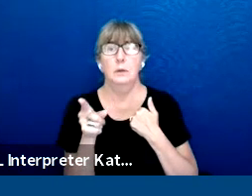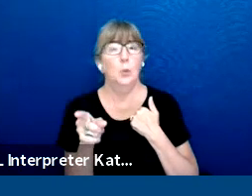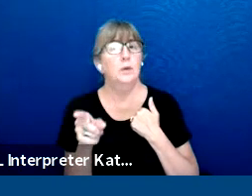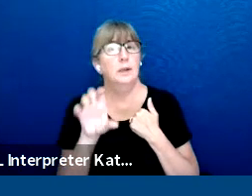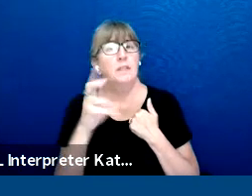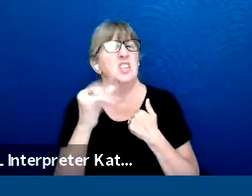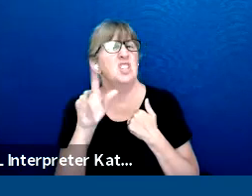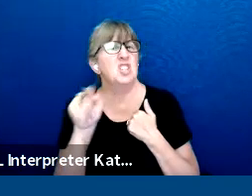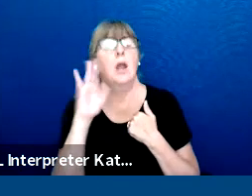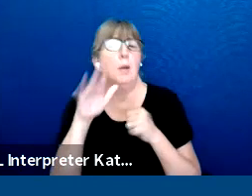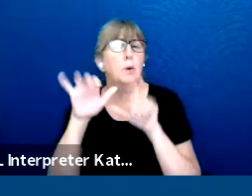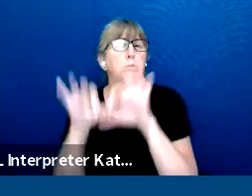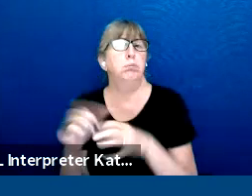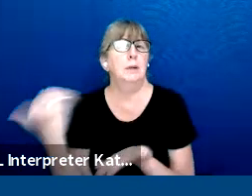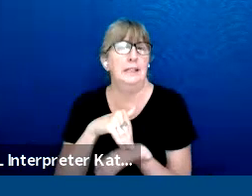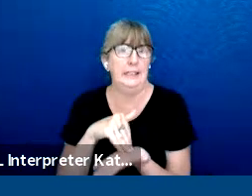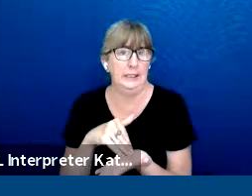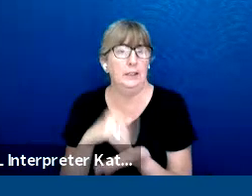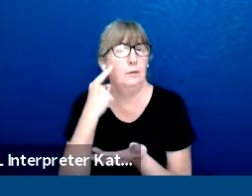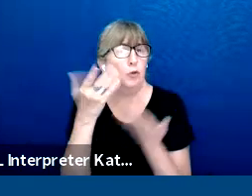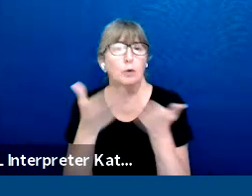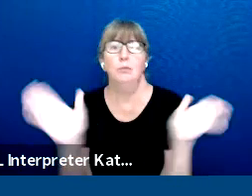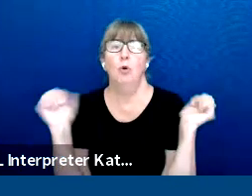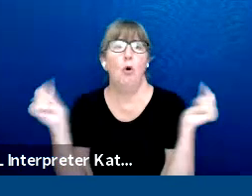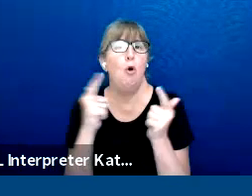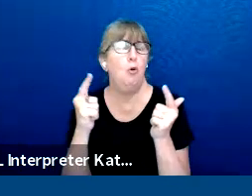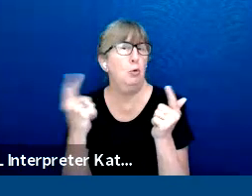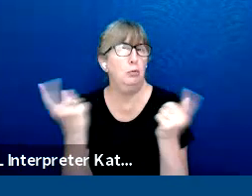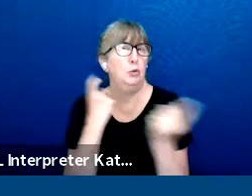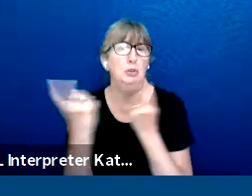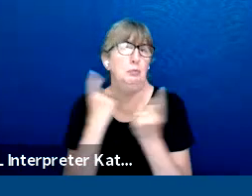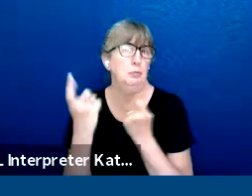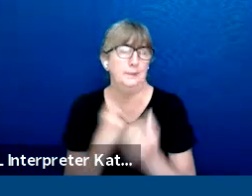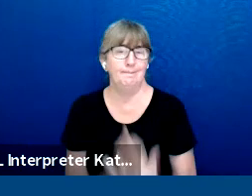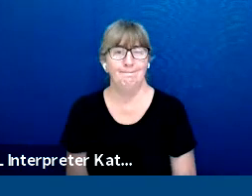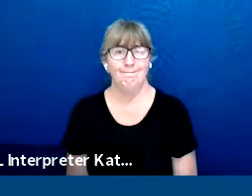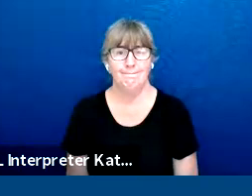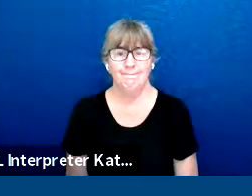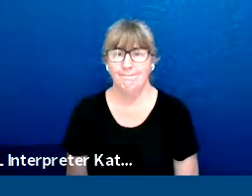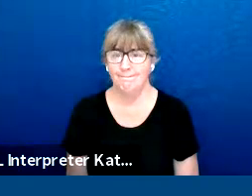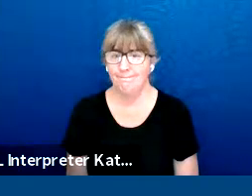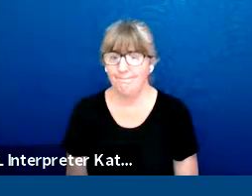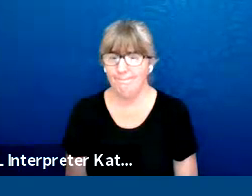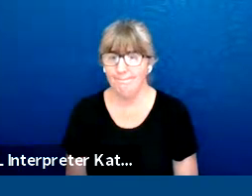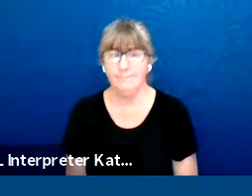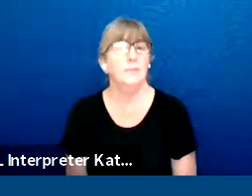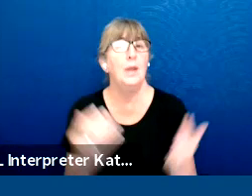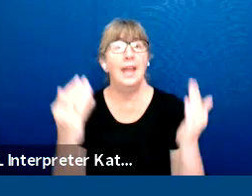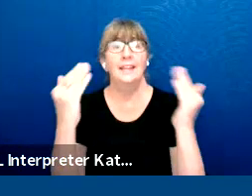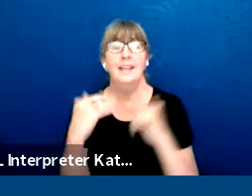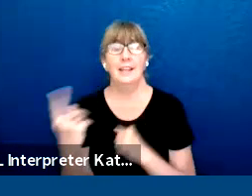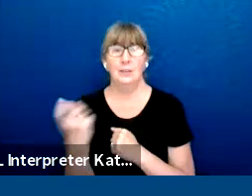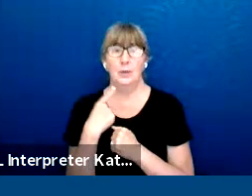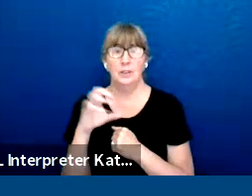chat, and I'll make sure to put it in there as well for general inquiries. All right, let's see. Next question